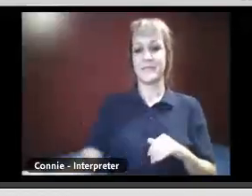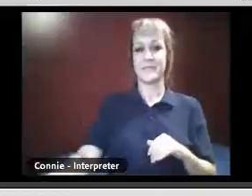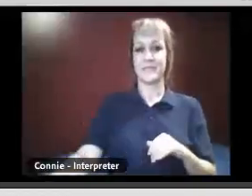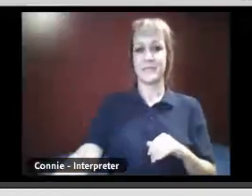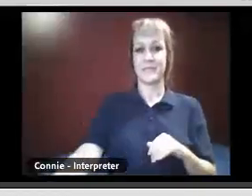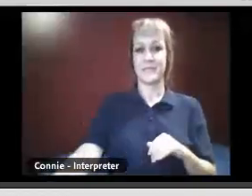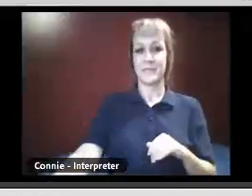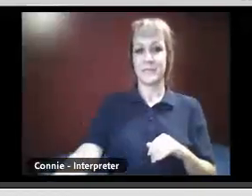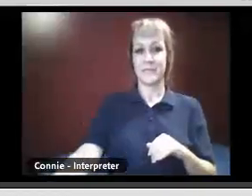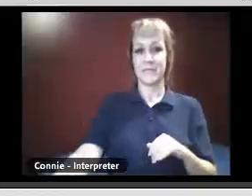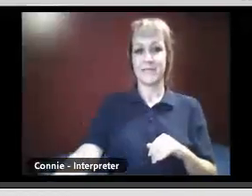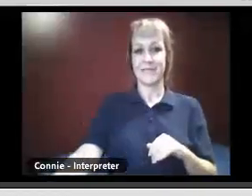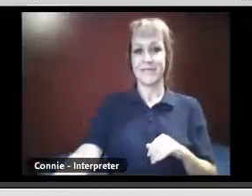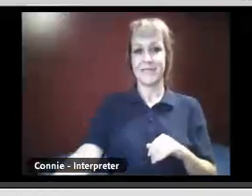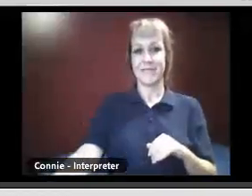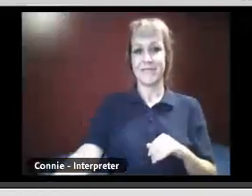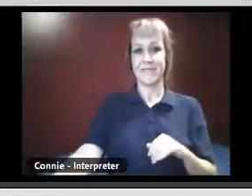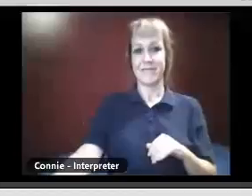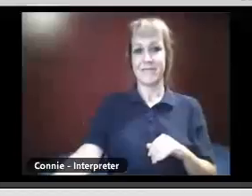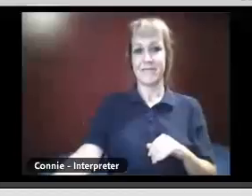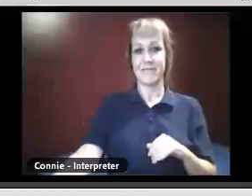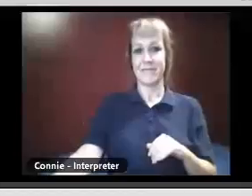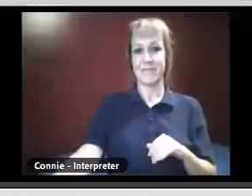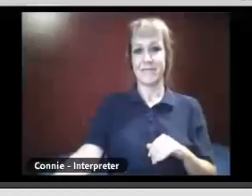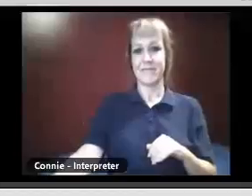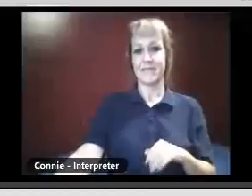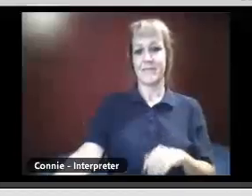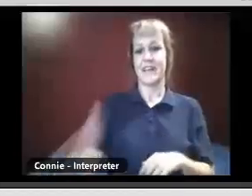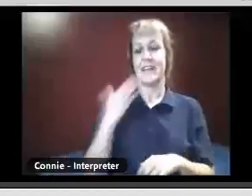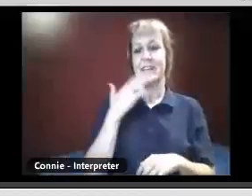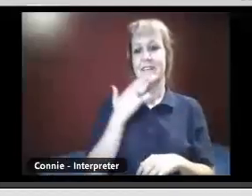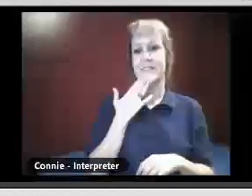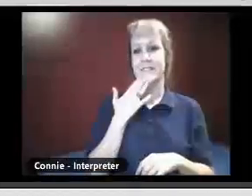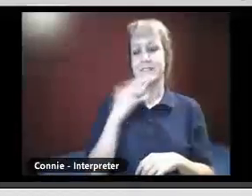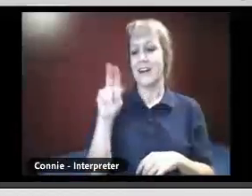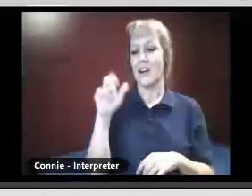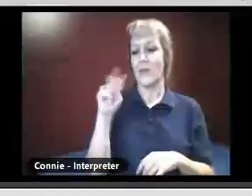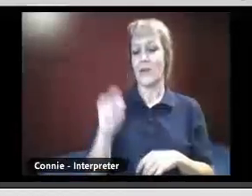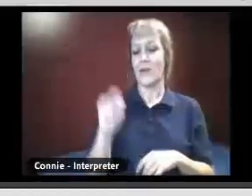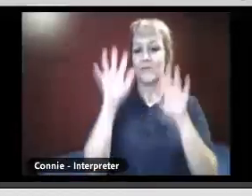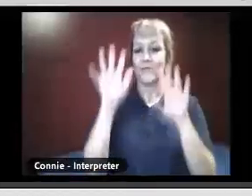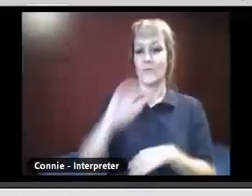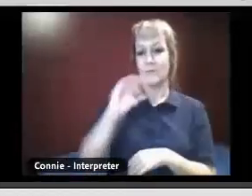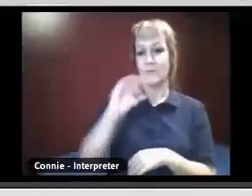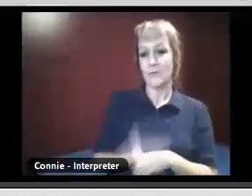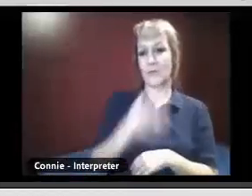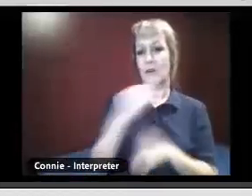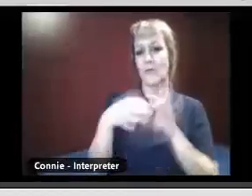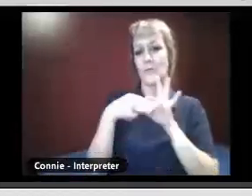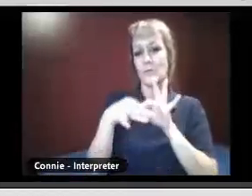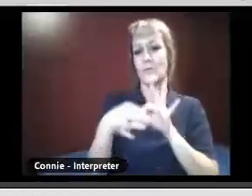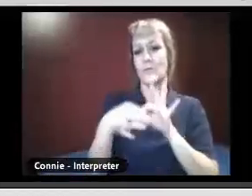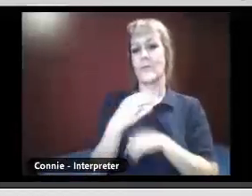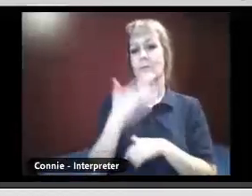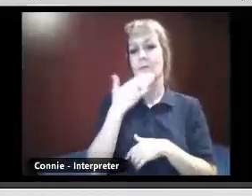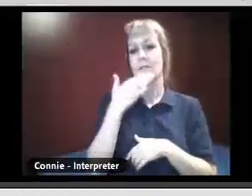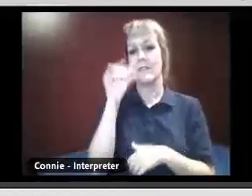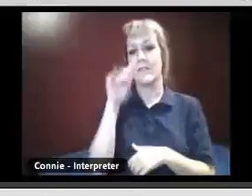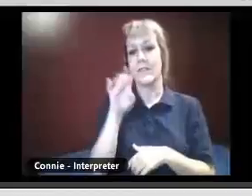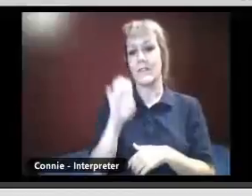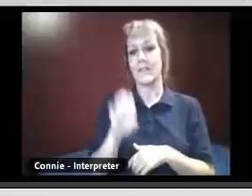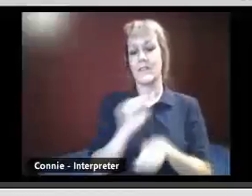And a special thank you to Aaron and to Connie. Aaron for his introductions and his coordination, and to Connie, for